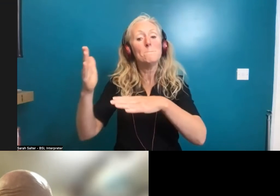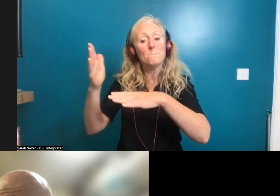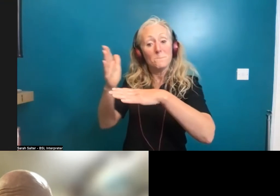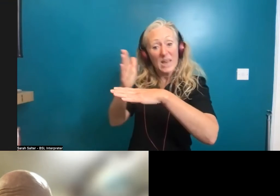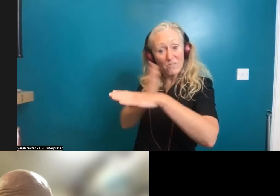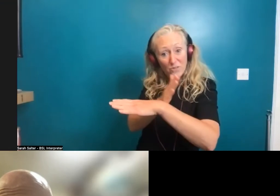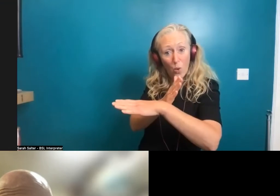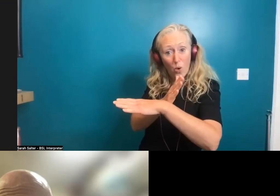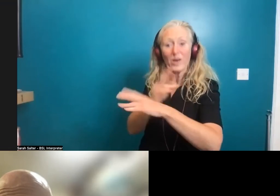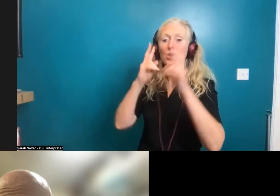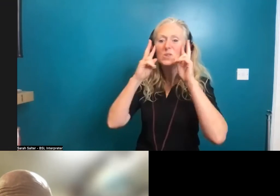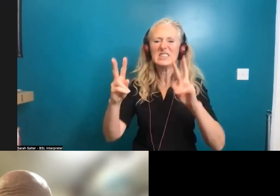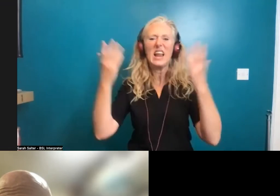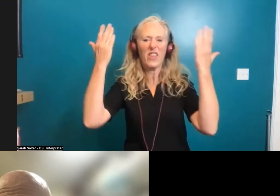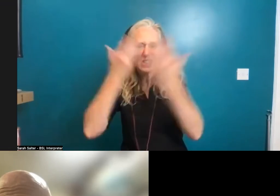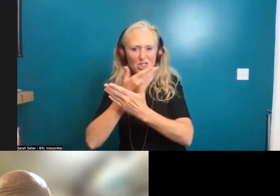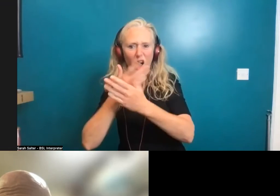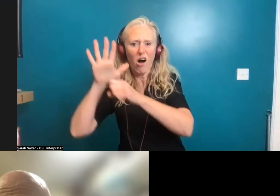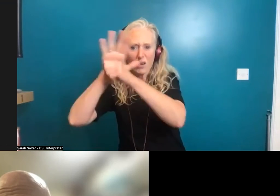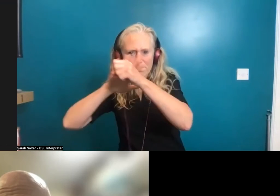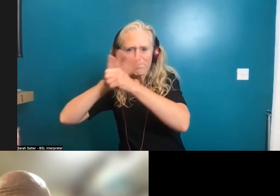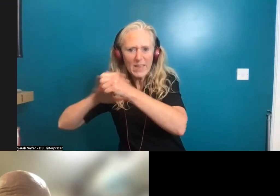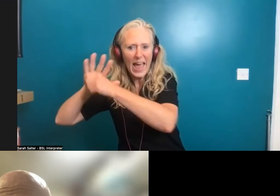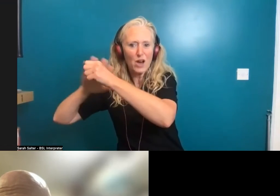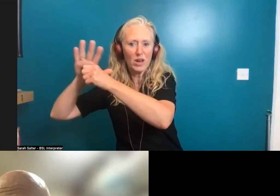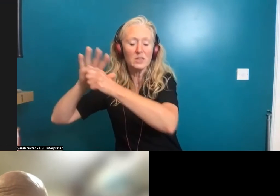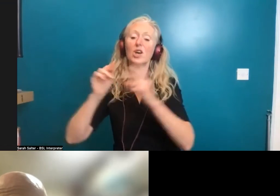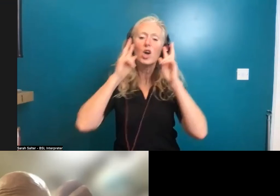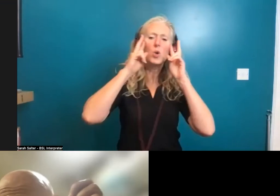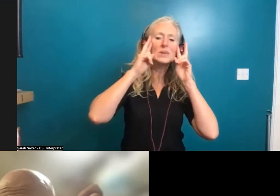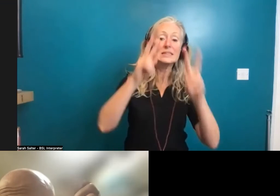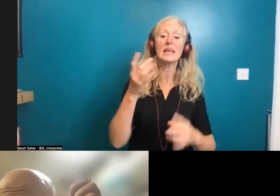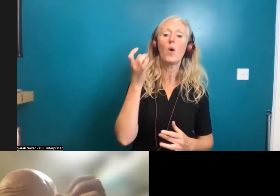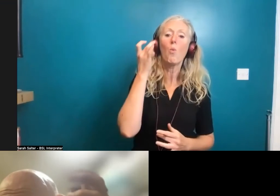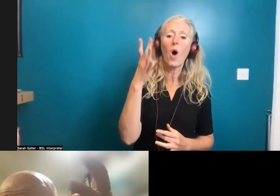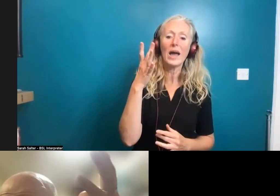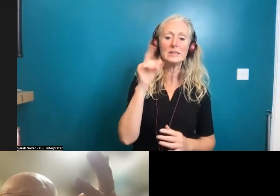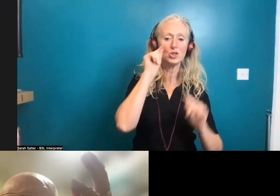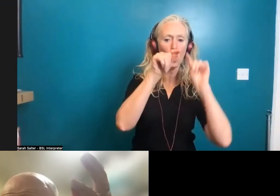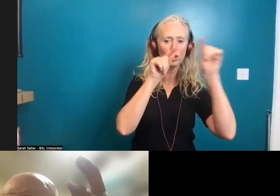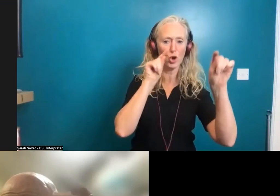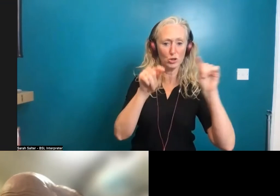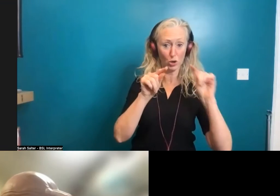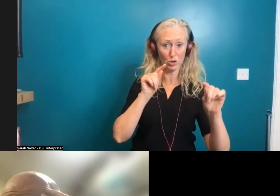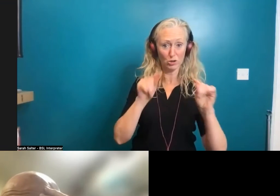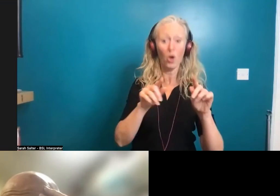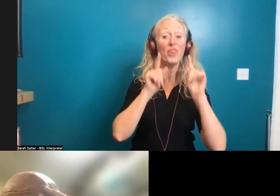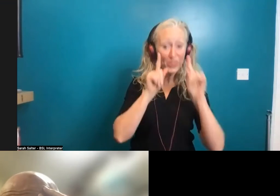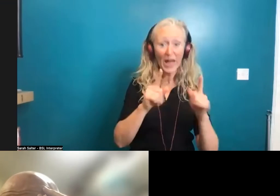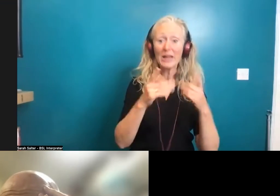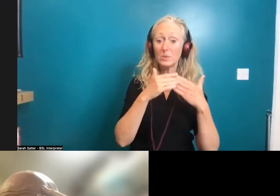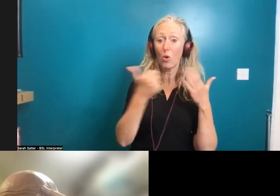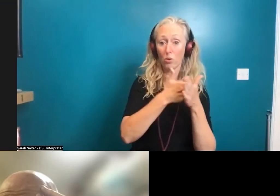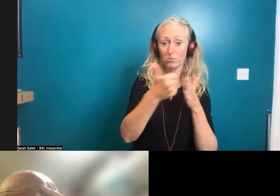white dots is quite common. But so I don't tend to spend much